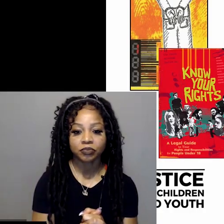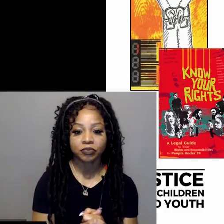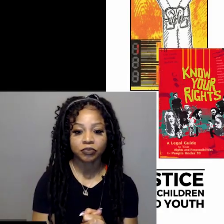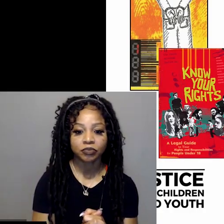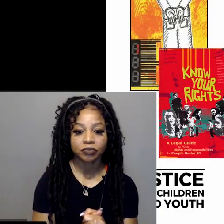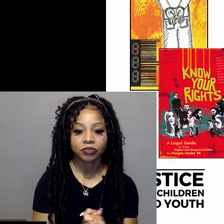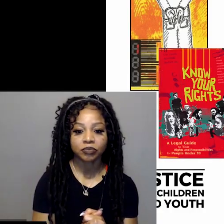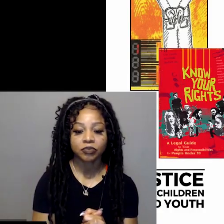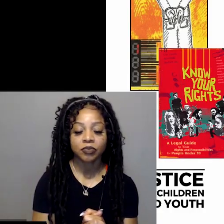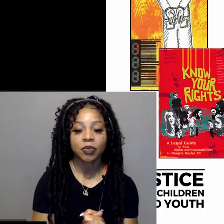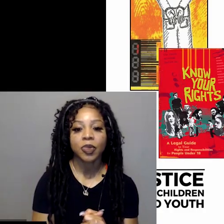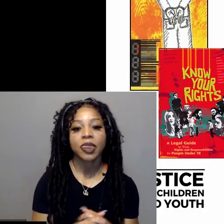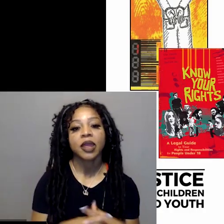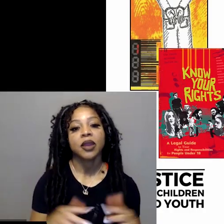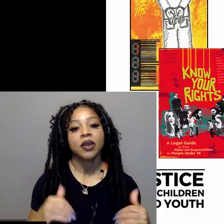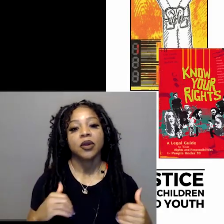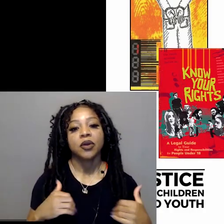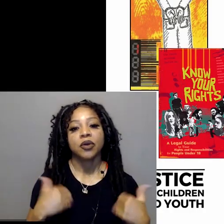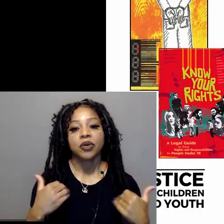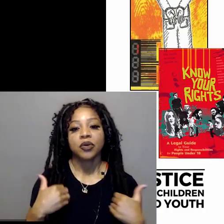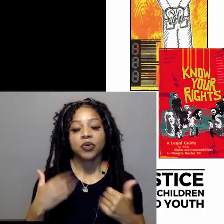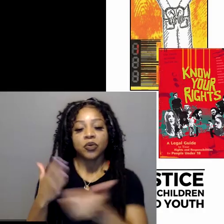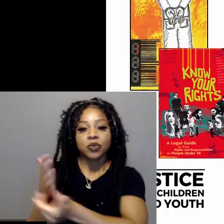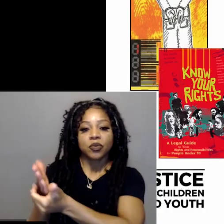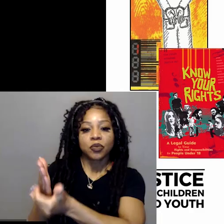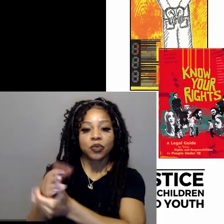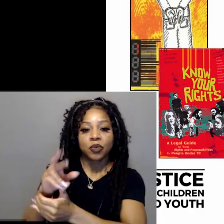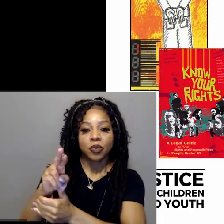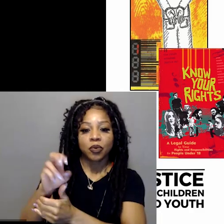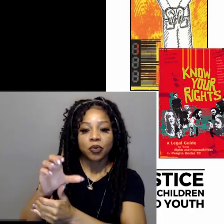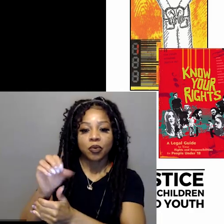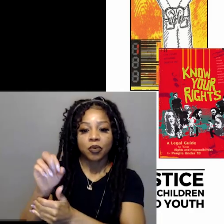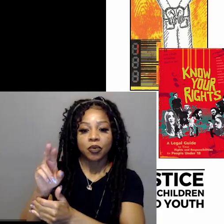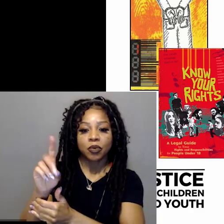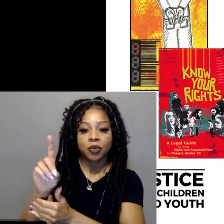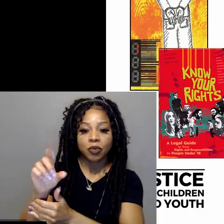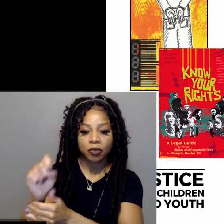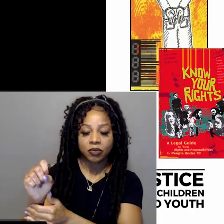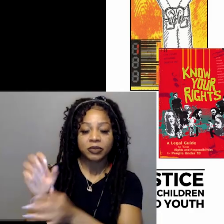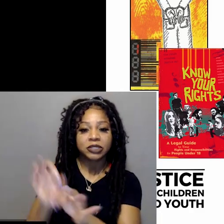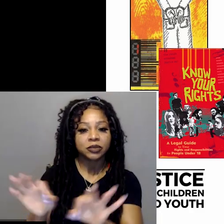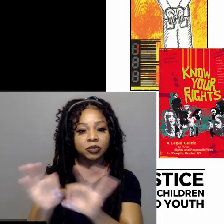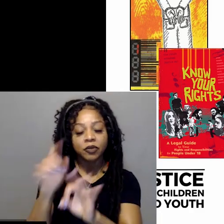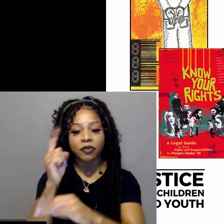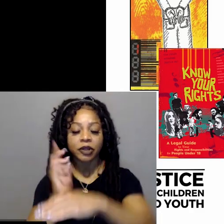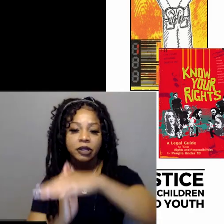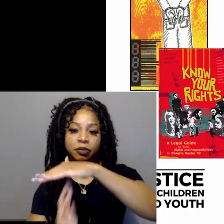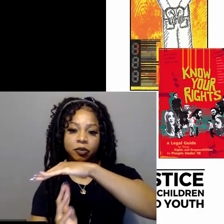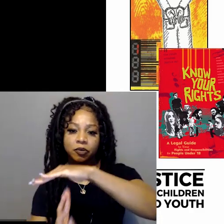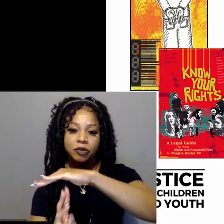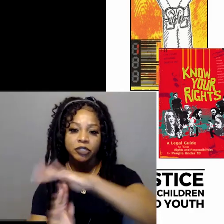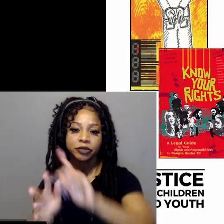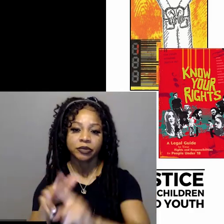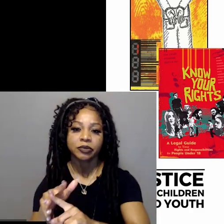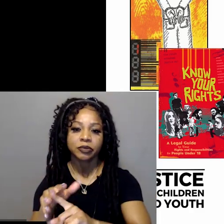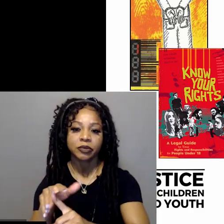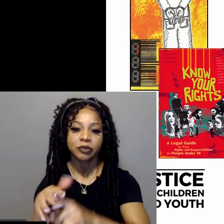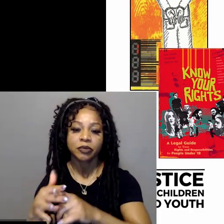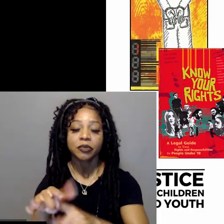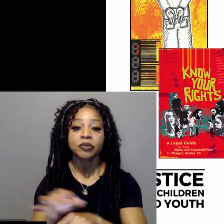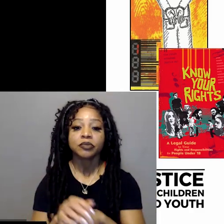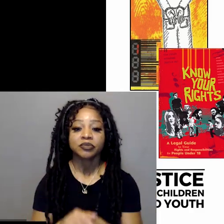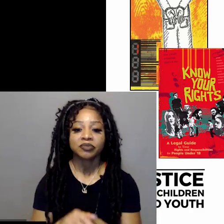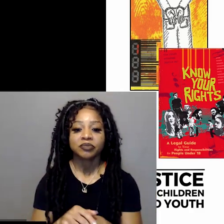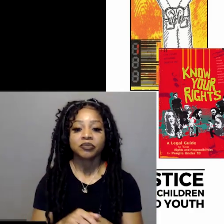Youth records. So this is an important distinction, and it's important as well for the immigration context. Youth records and adult records are